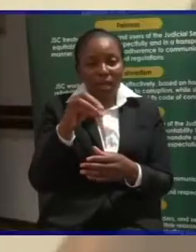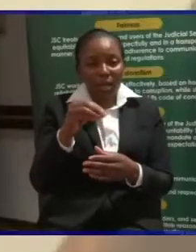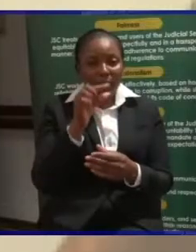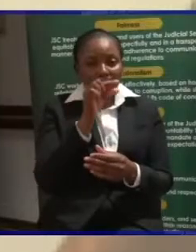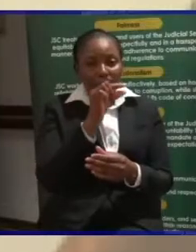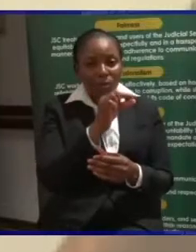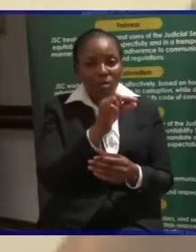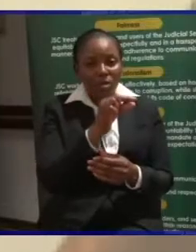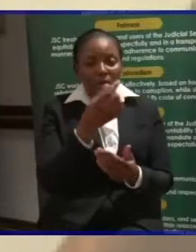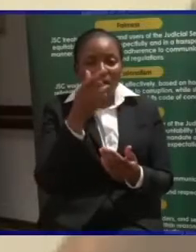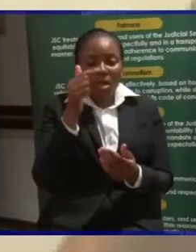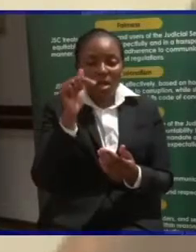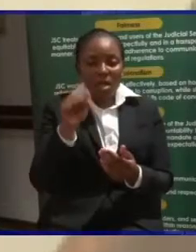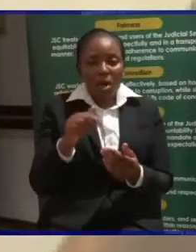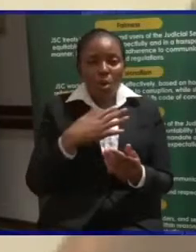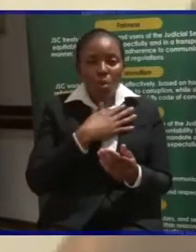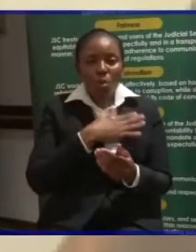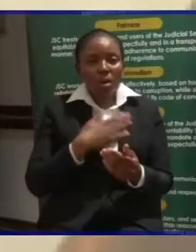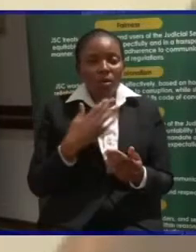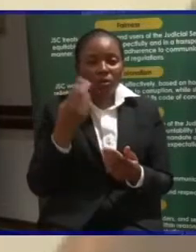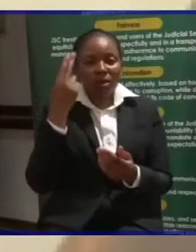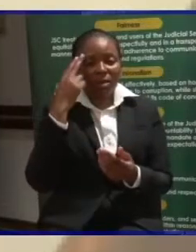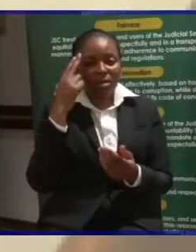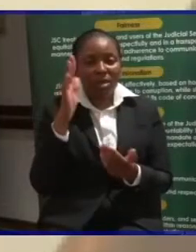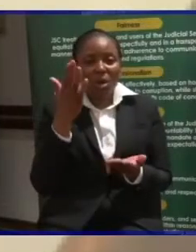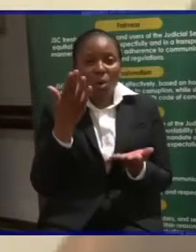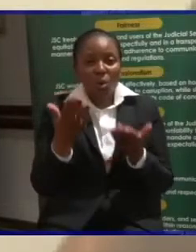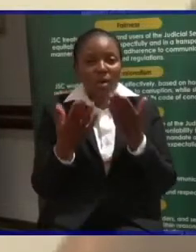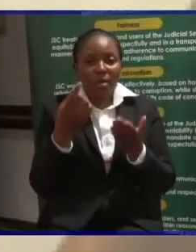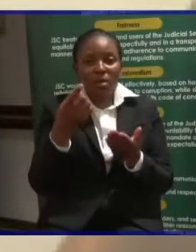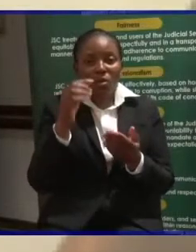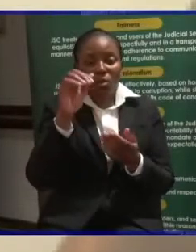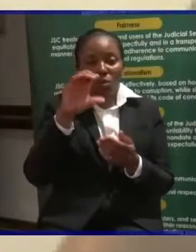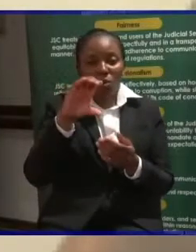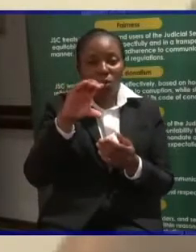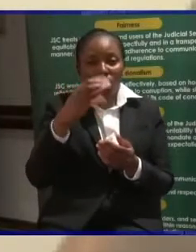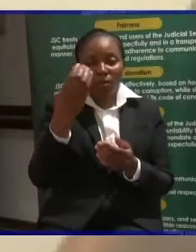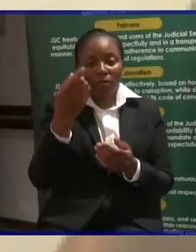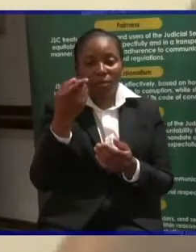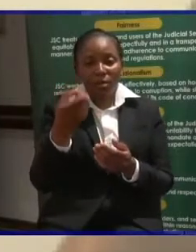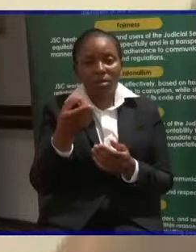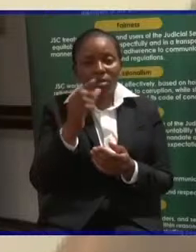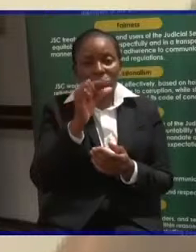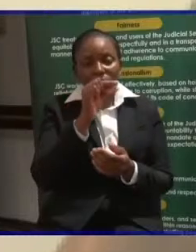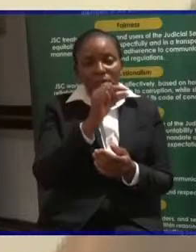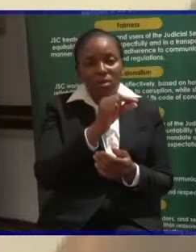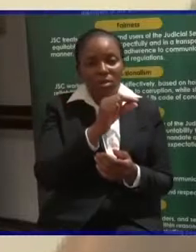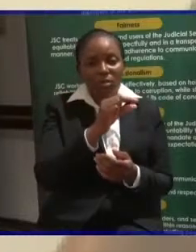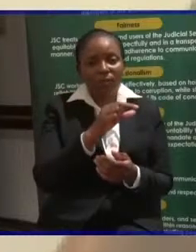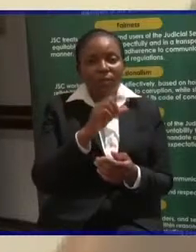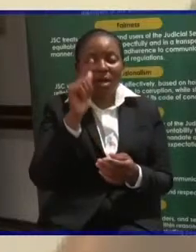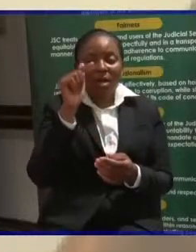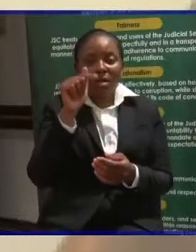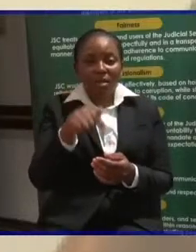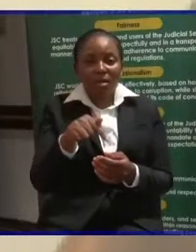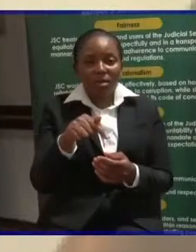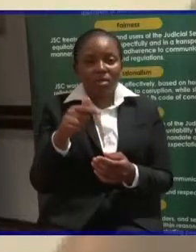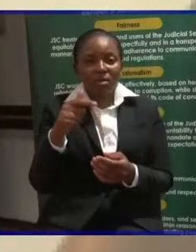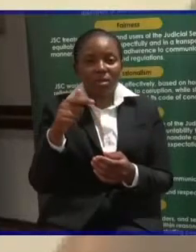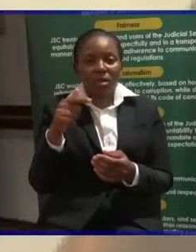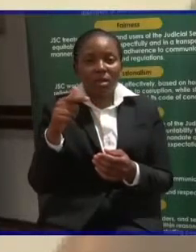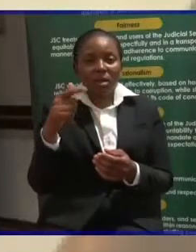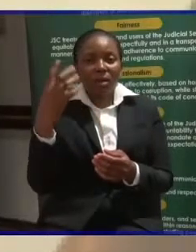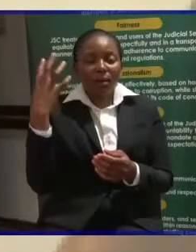Now I want to understand that whether we want to confirm that position. that an employer has